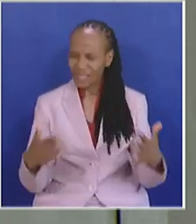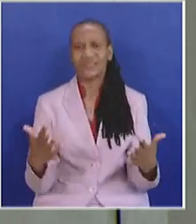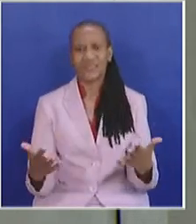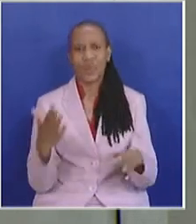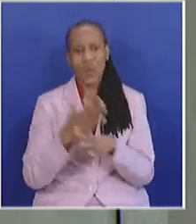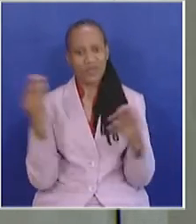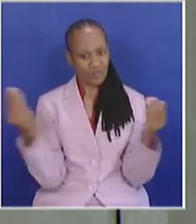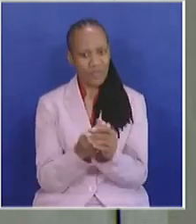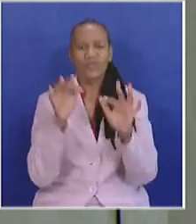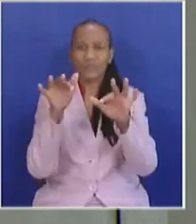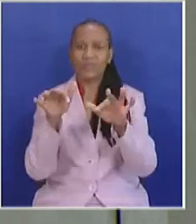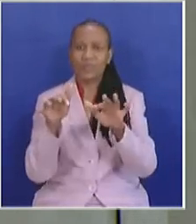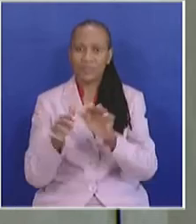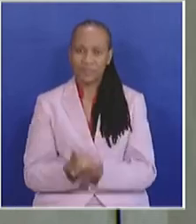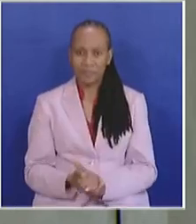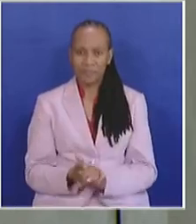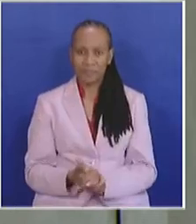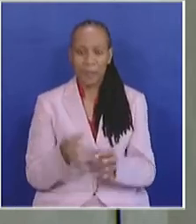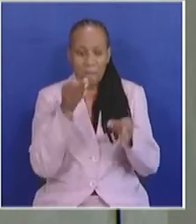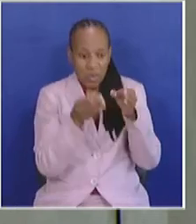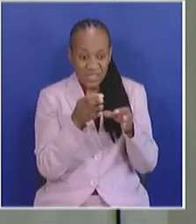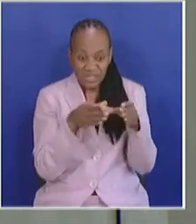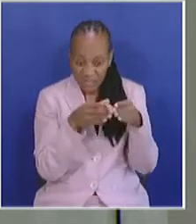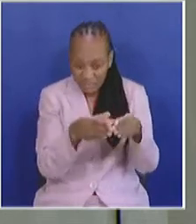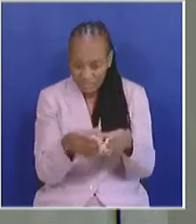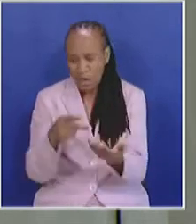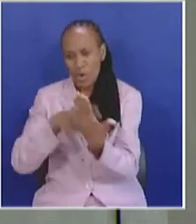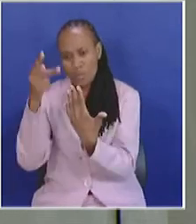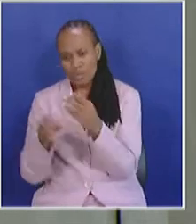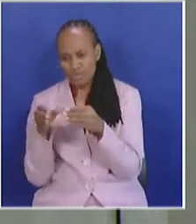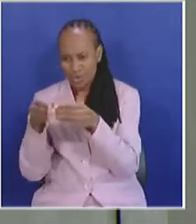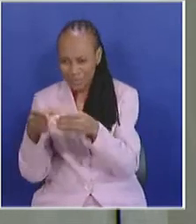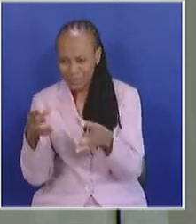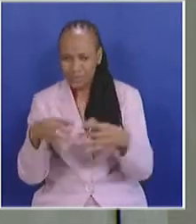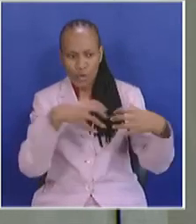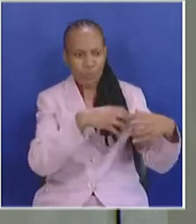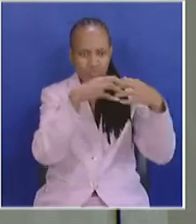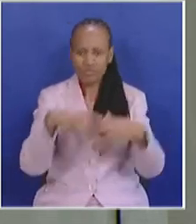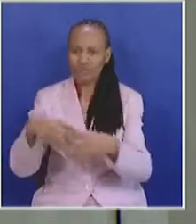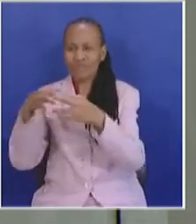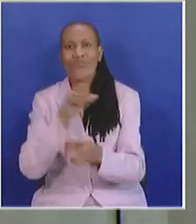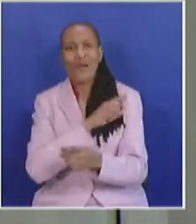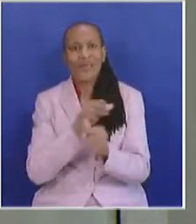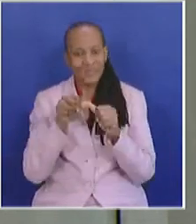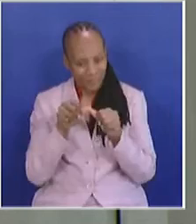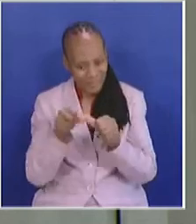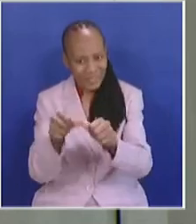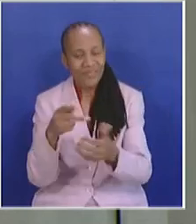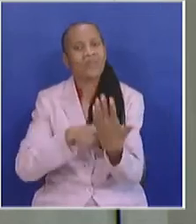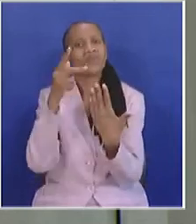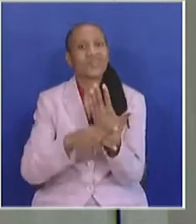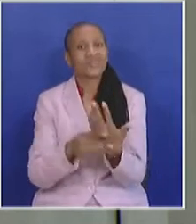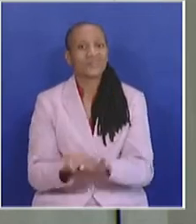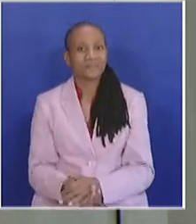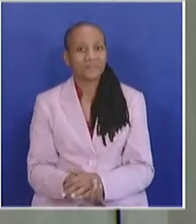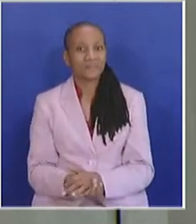partnership. Political and project committees have been established to drive the implementation of this project.